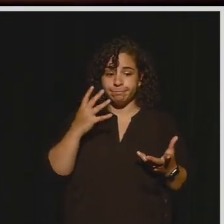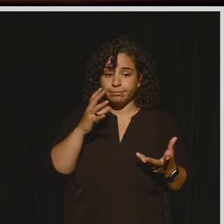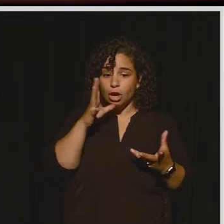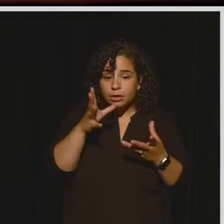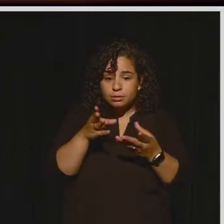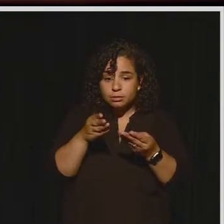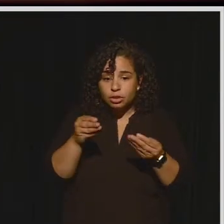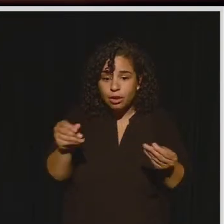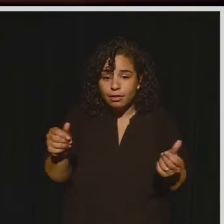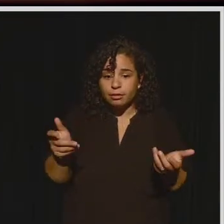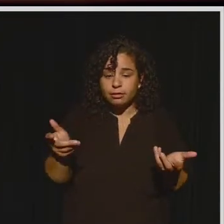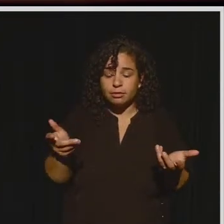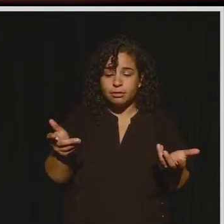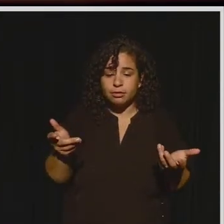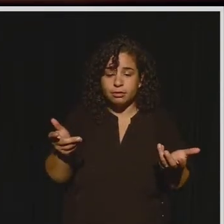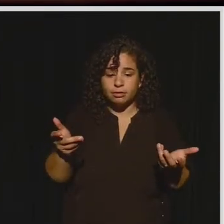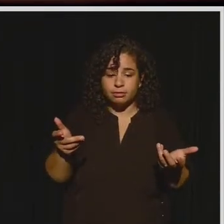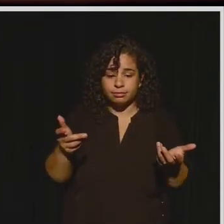I don't